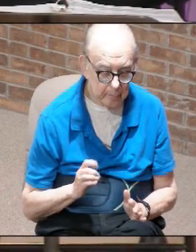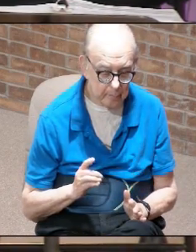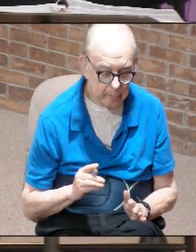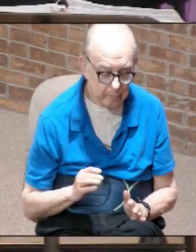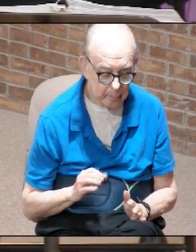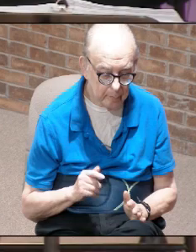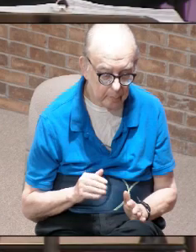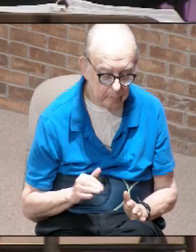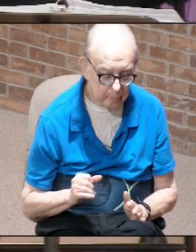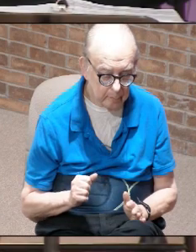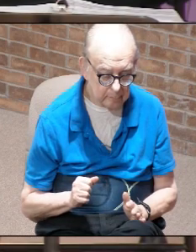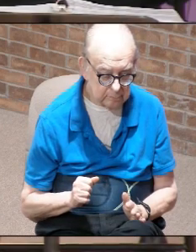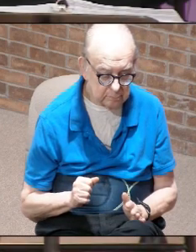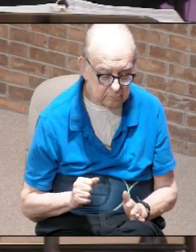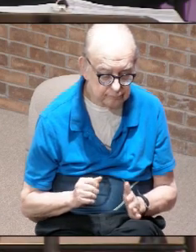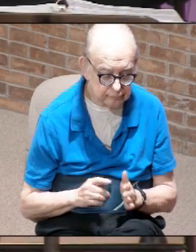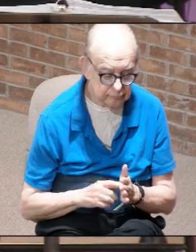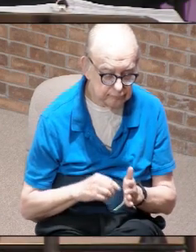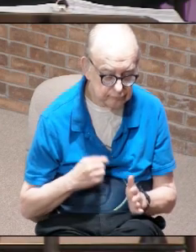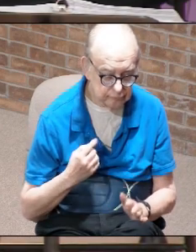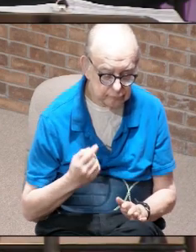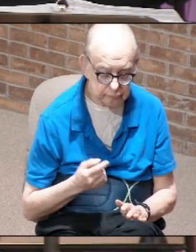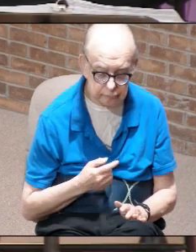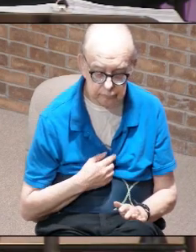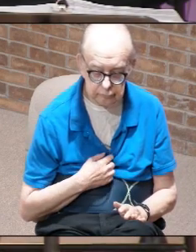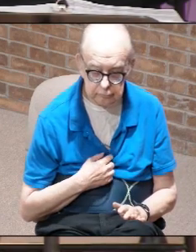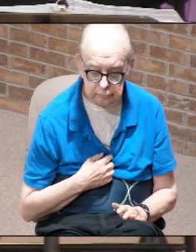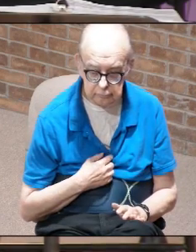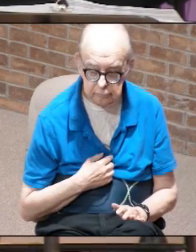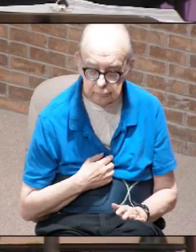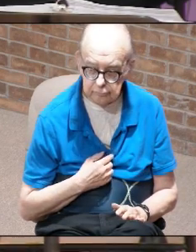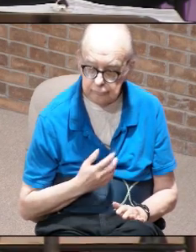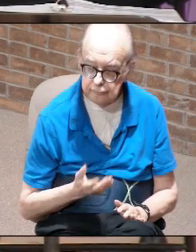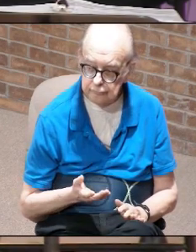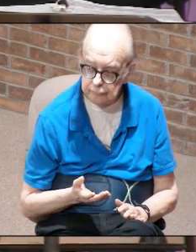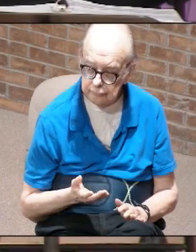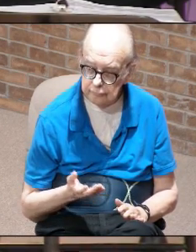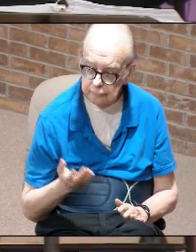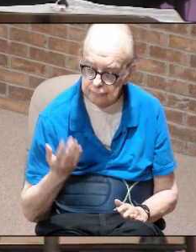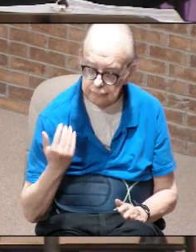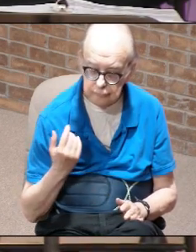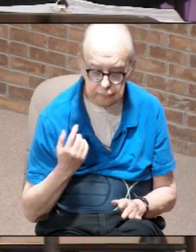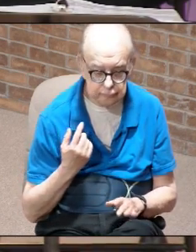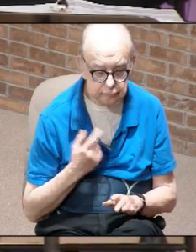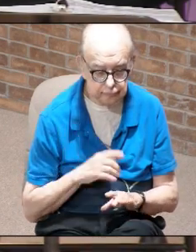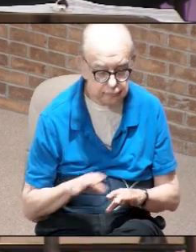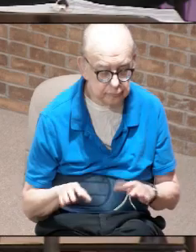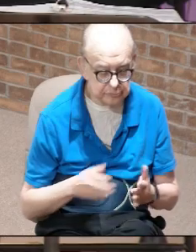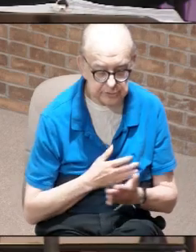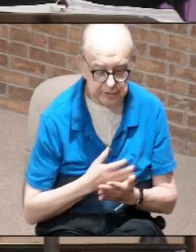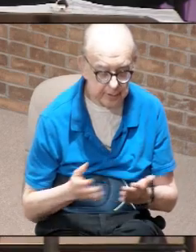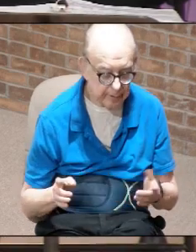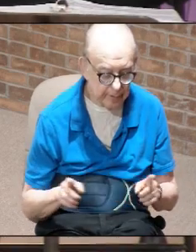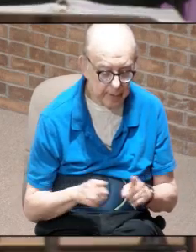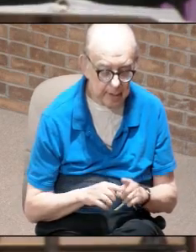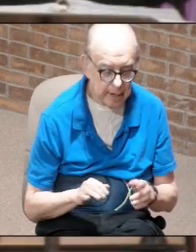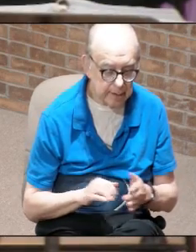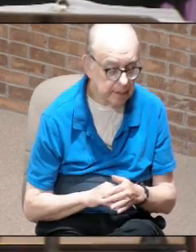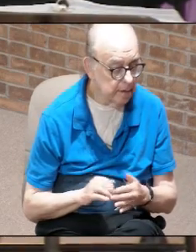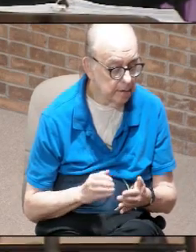There are some times that I'm finding out a long time ago, I can't do the same things that I used to